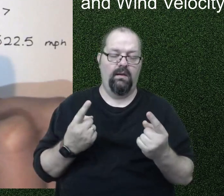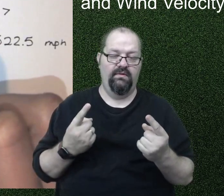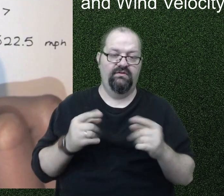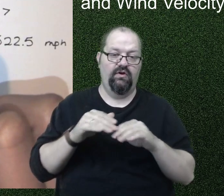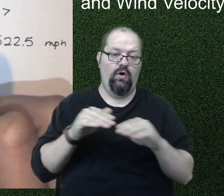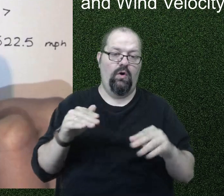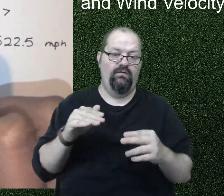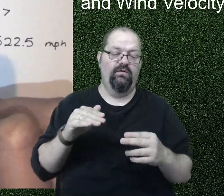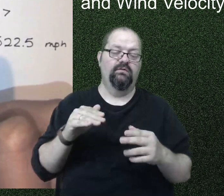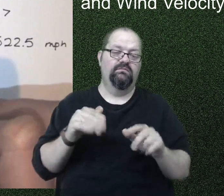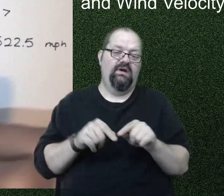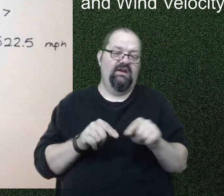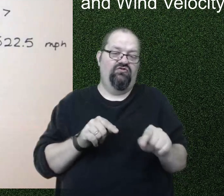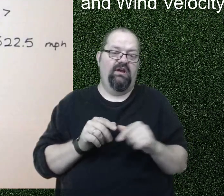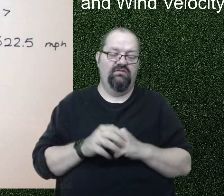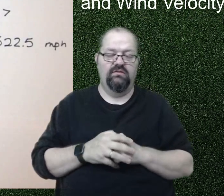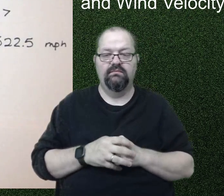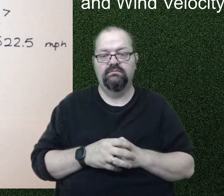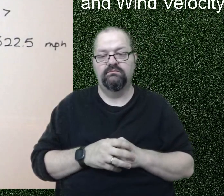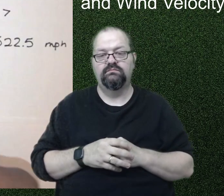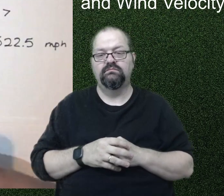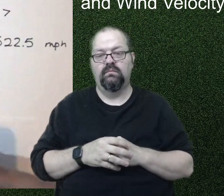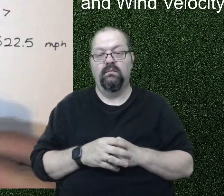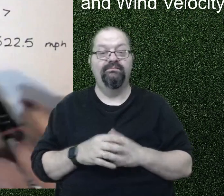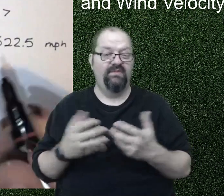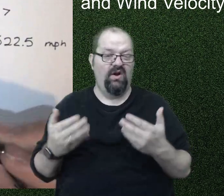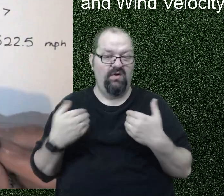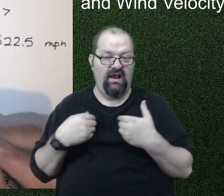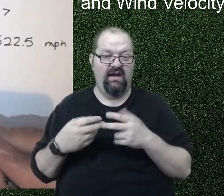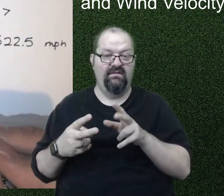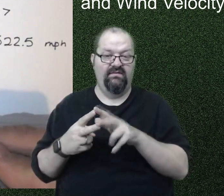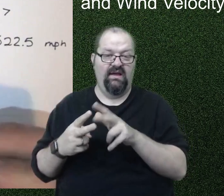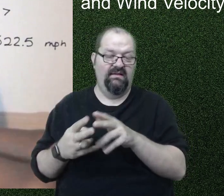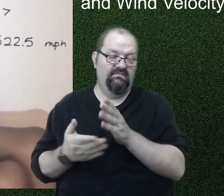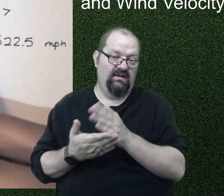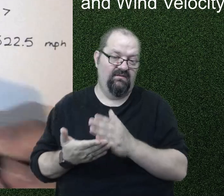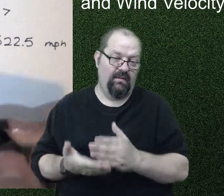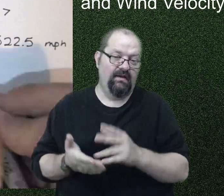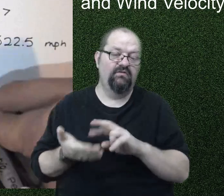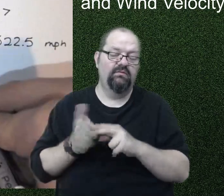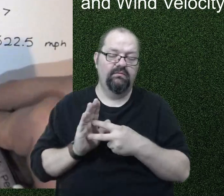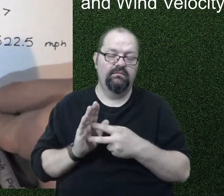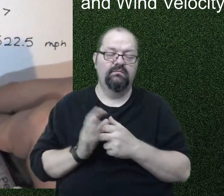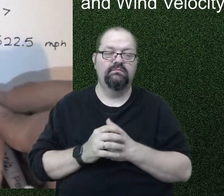over adjacent, because I've got those two pieces, and